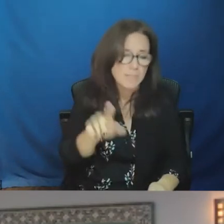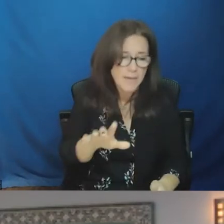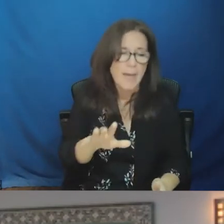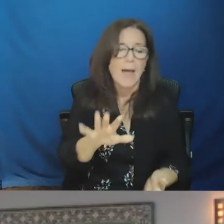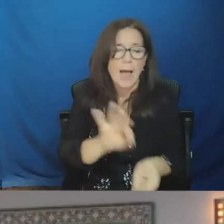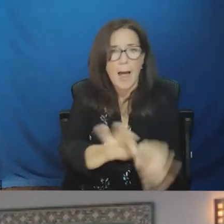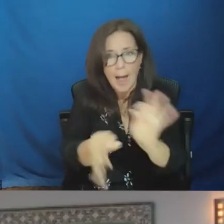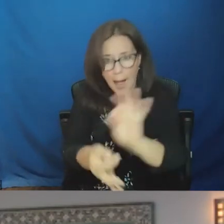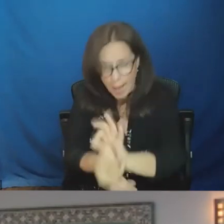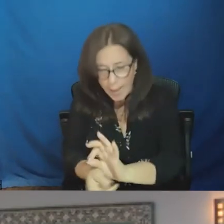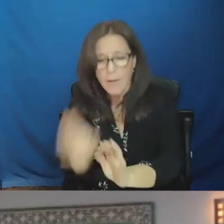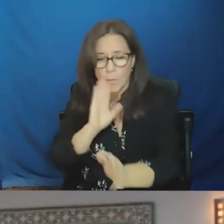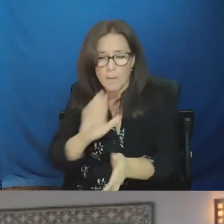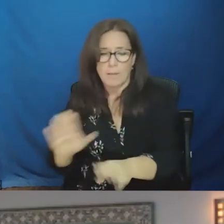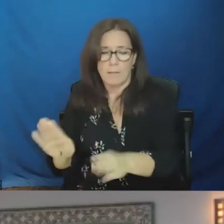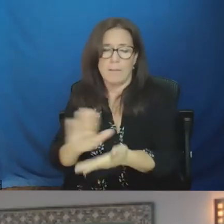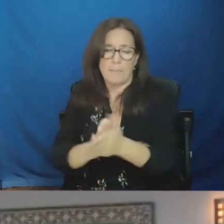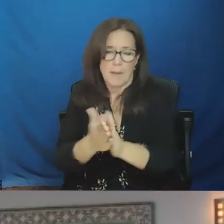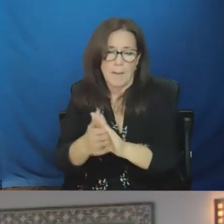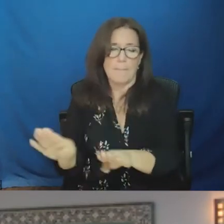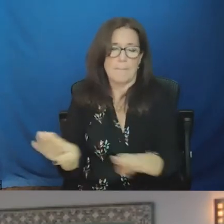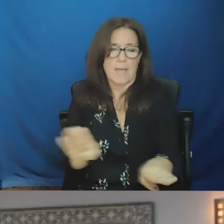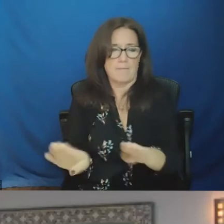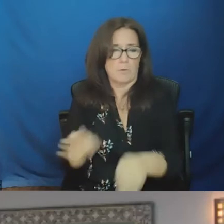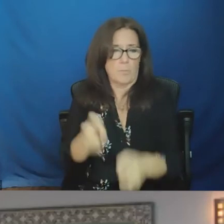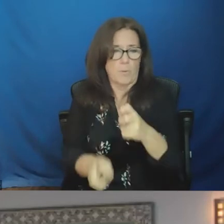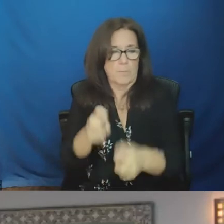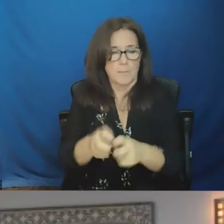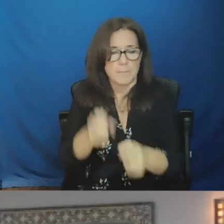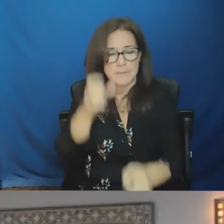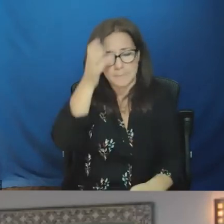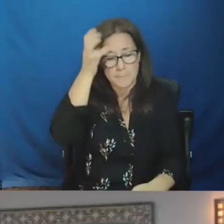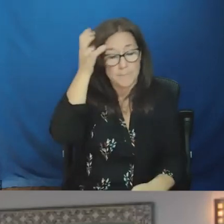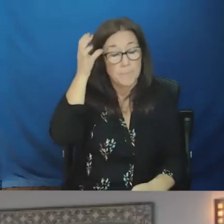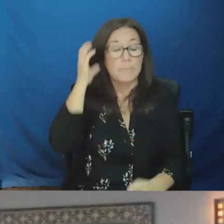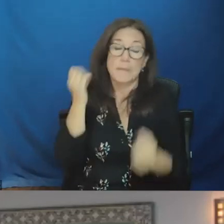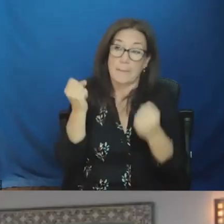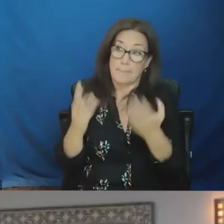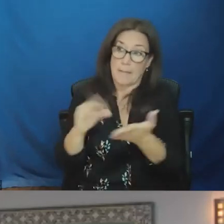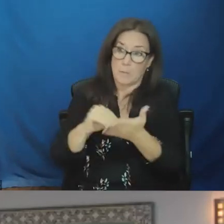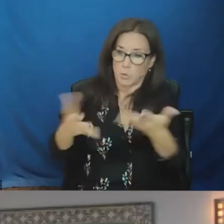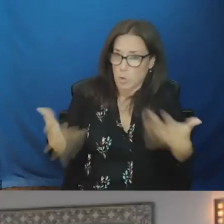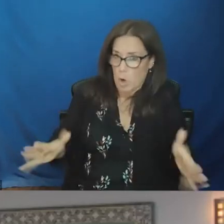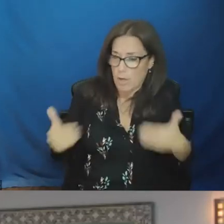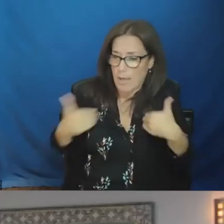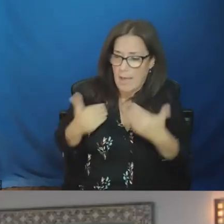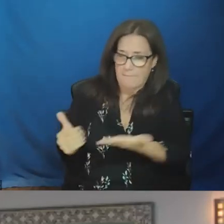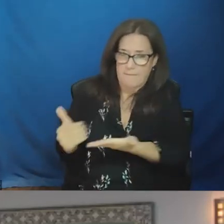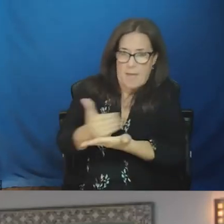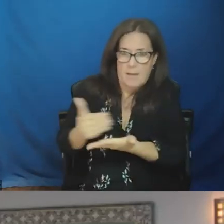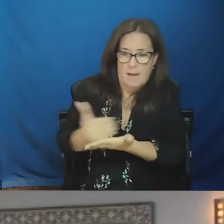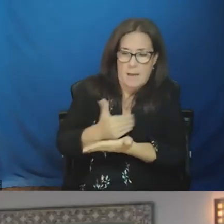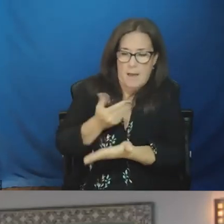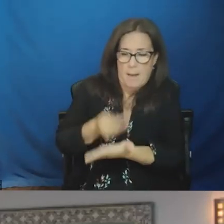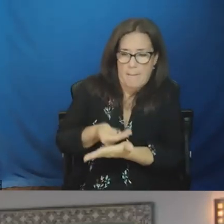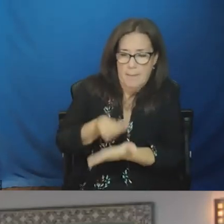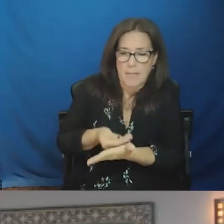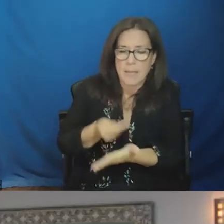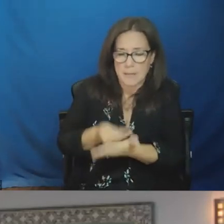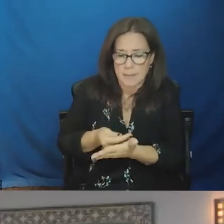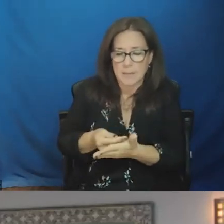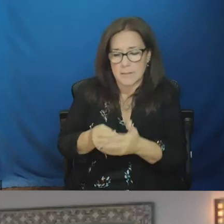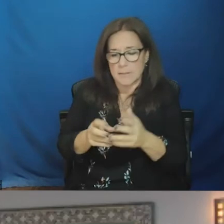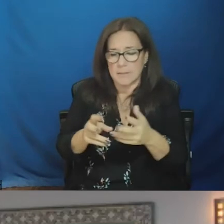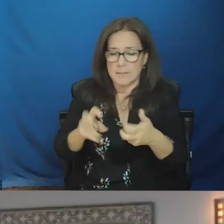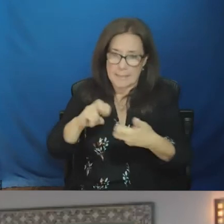And many students then who also have economic issues, and we know we have the 2nd highest poverty rate in the county, you